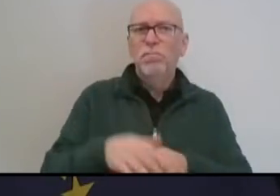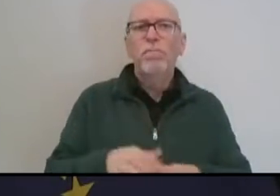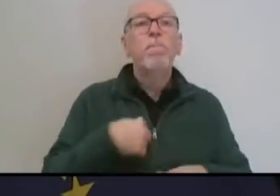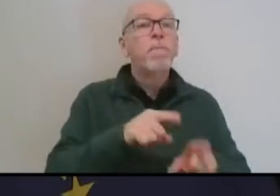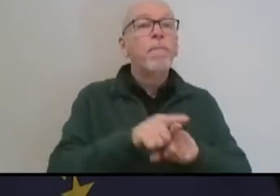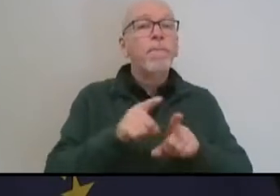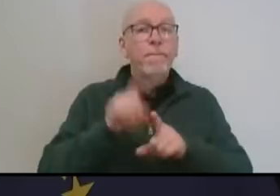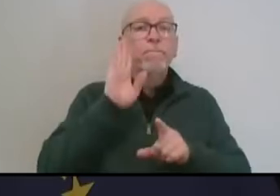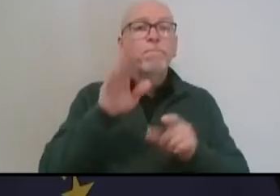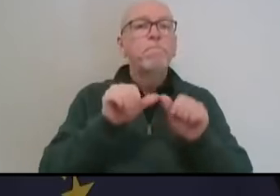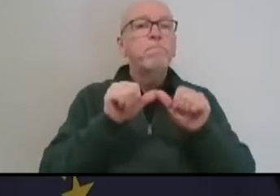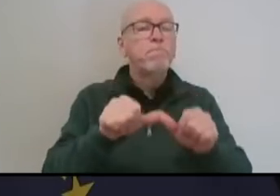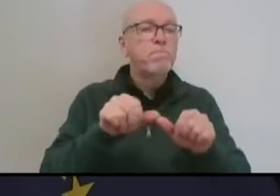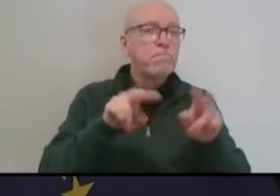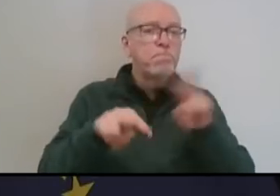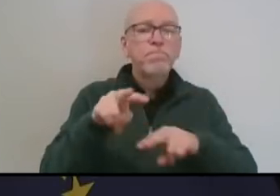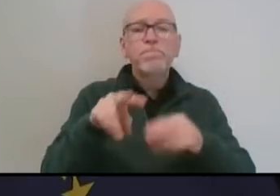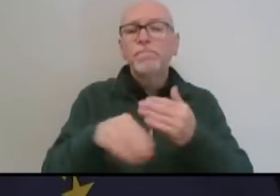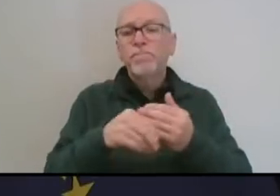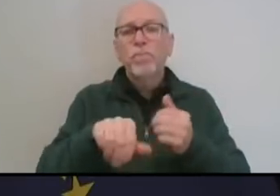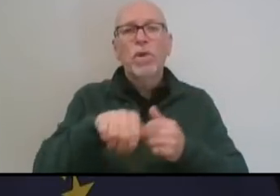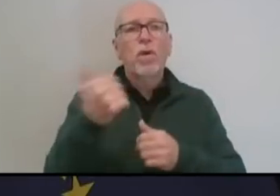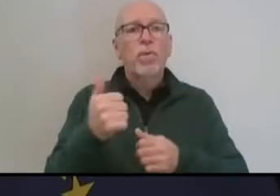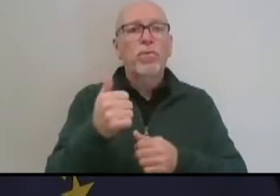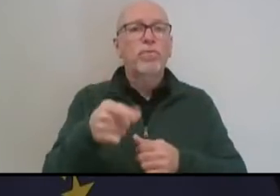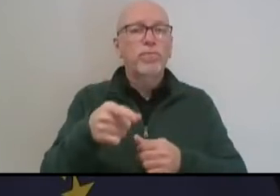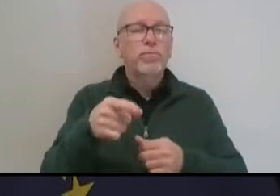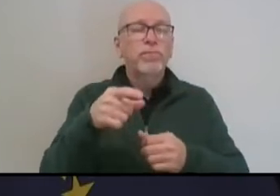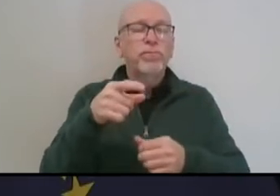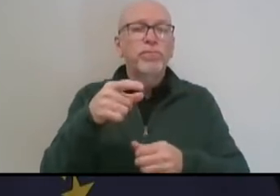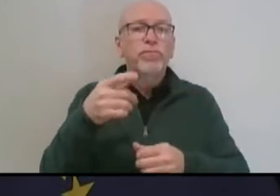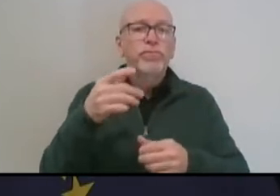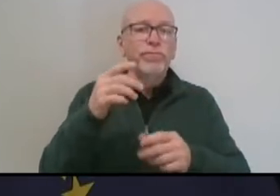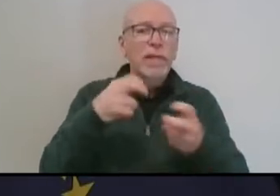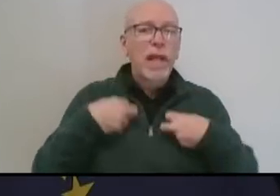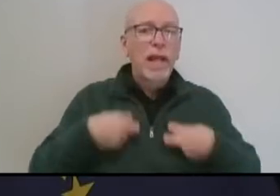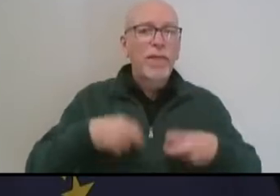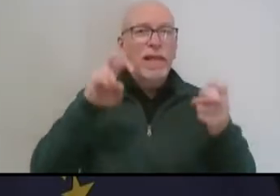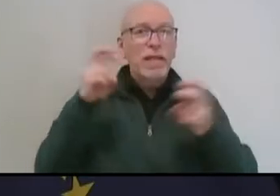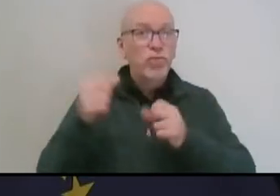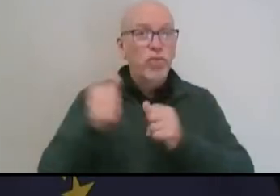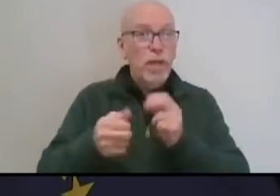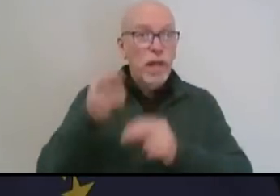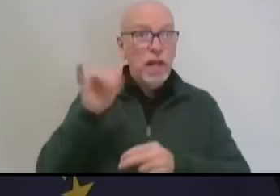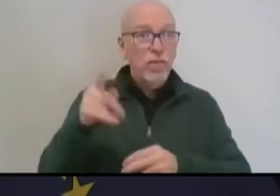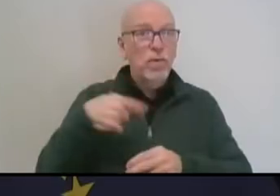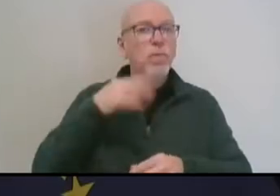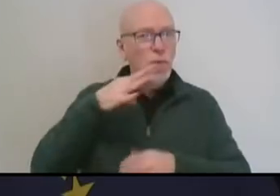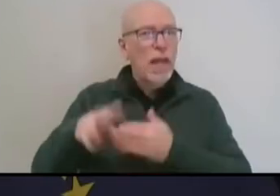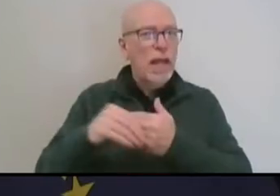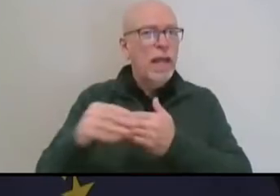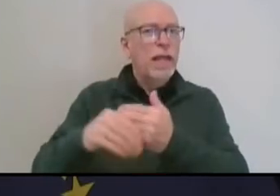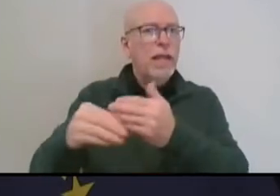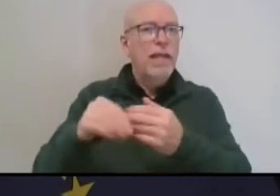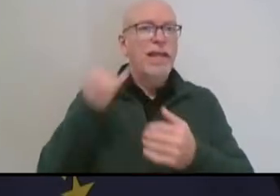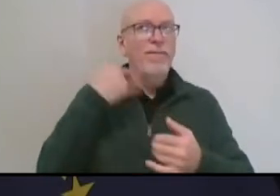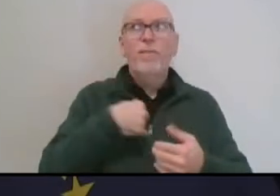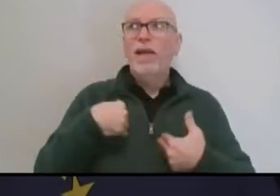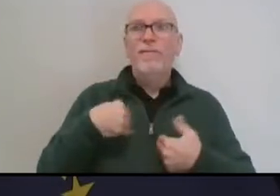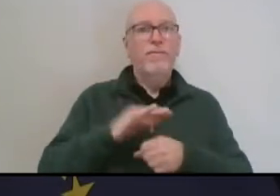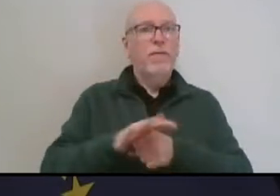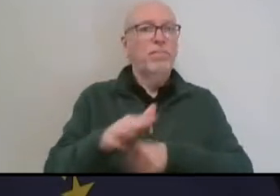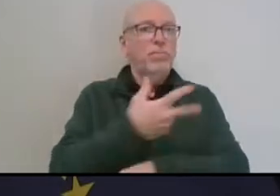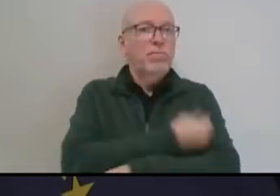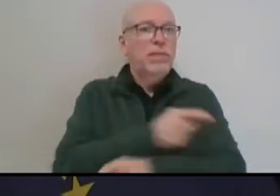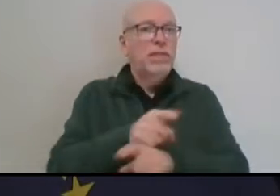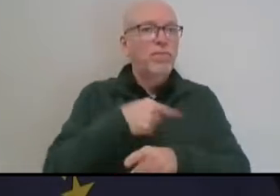continue to look at and add other comorbidities with increased risk and incorporate them as vaccine supplies allow as we continue to move